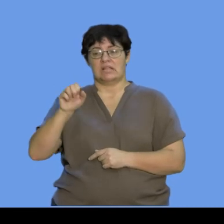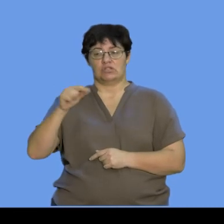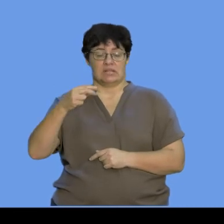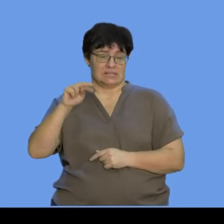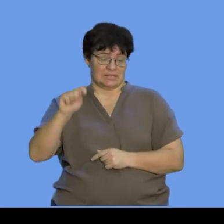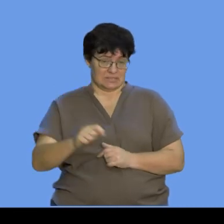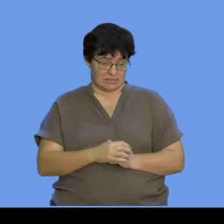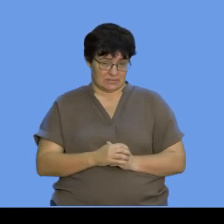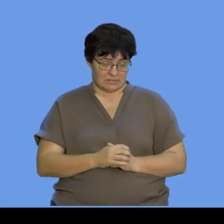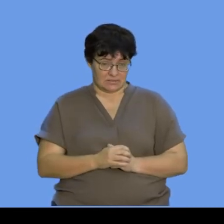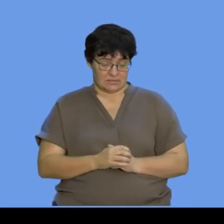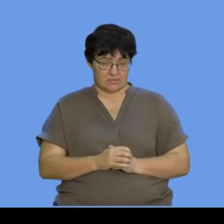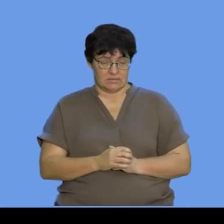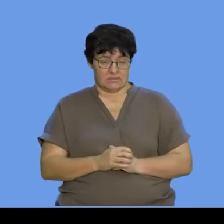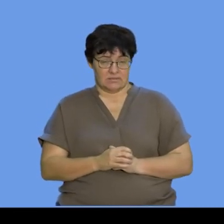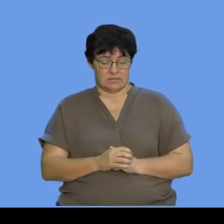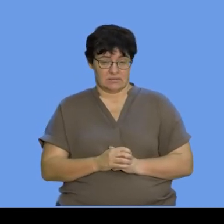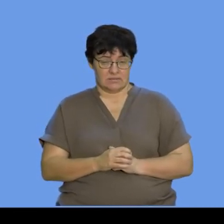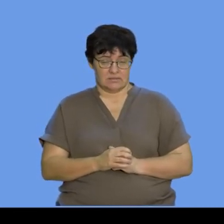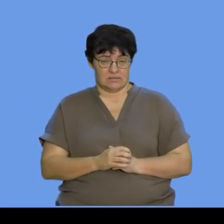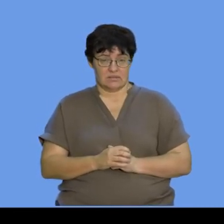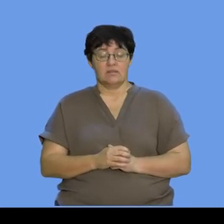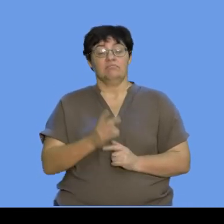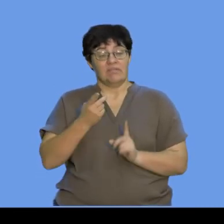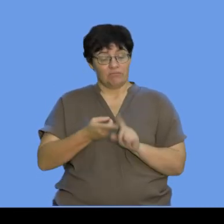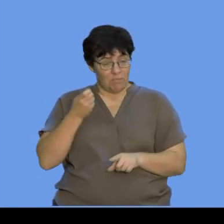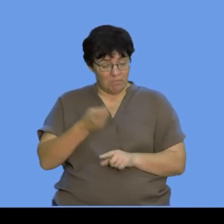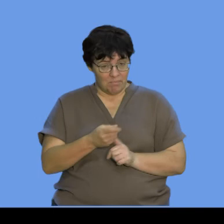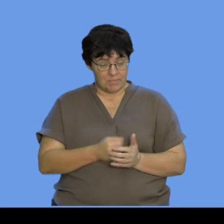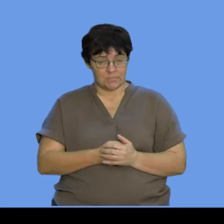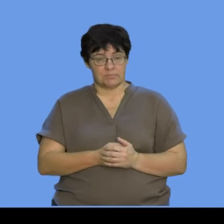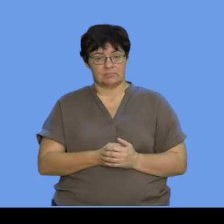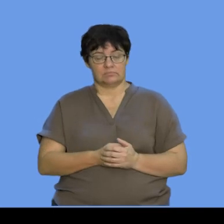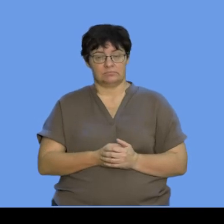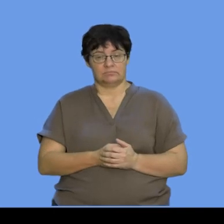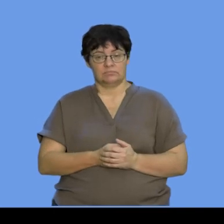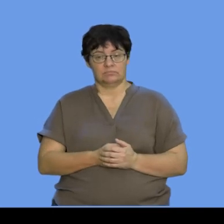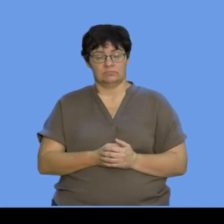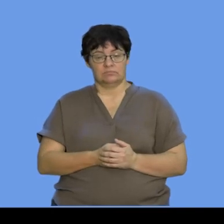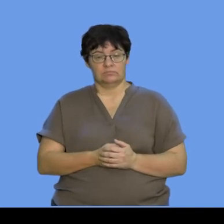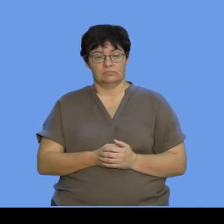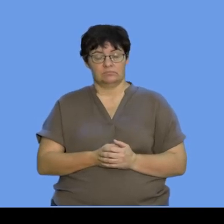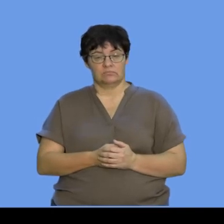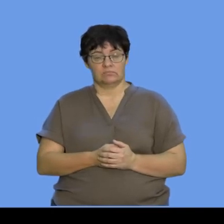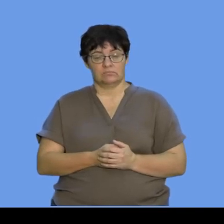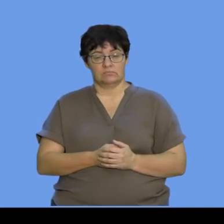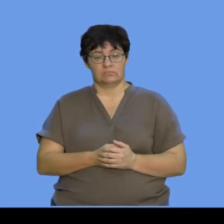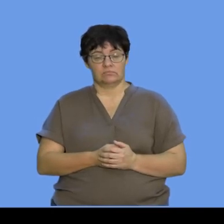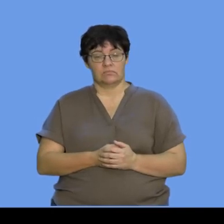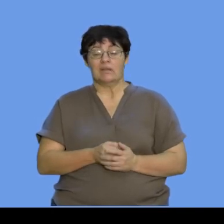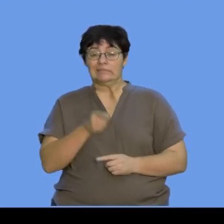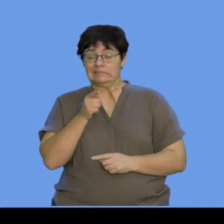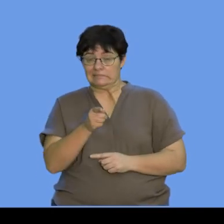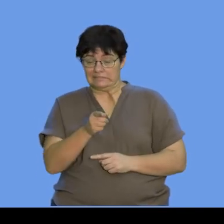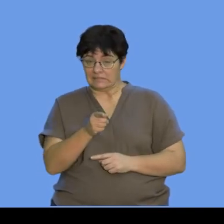Are you with me? This. And then from there we can then say that in that particular way of me